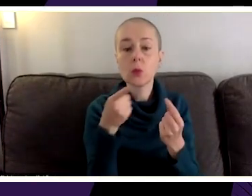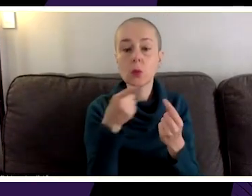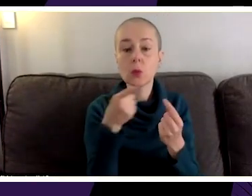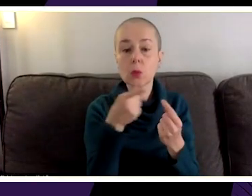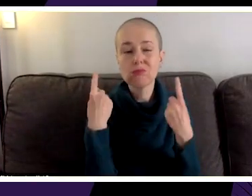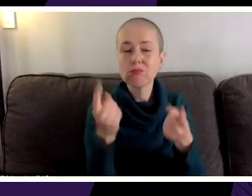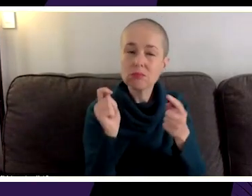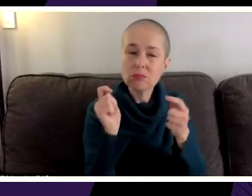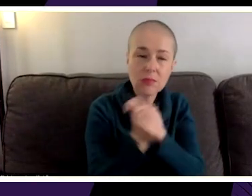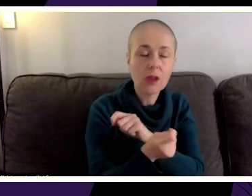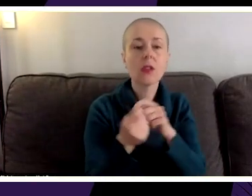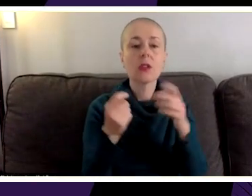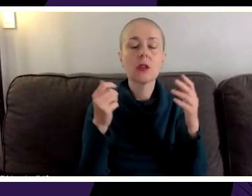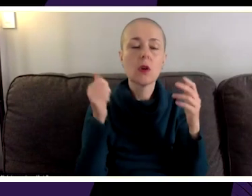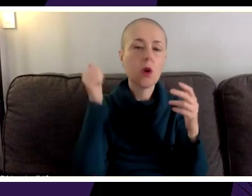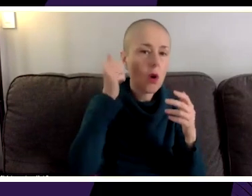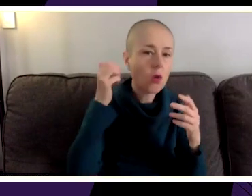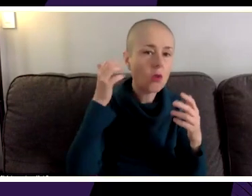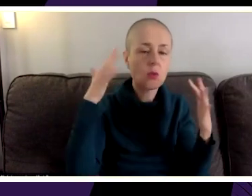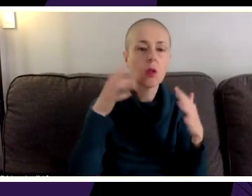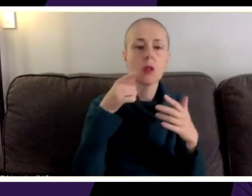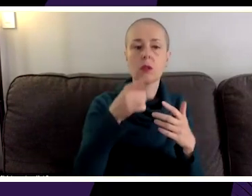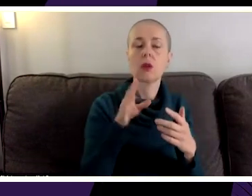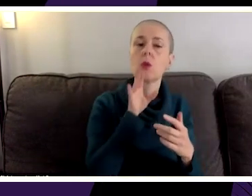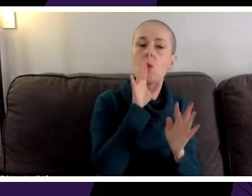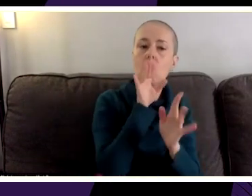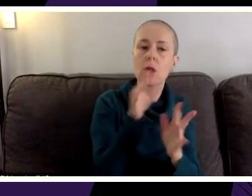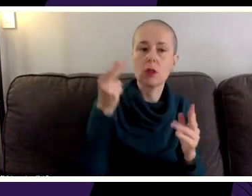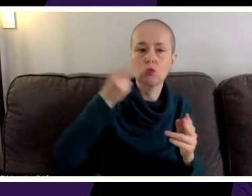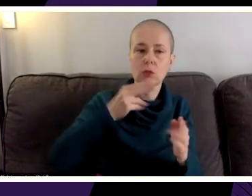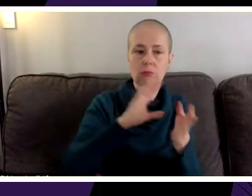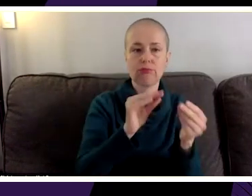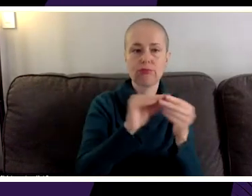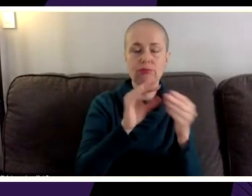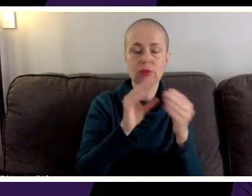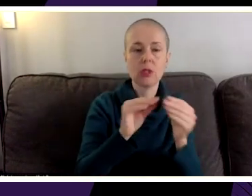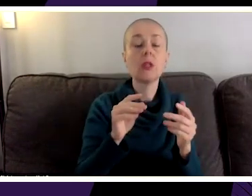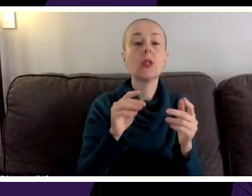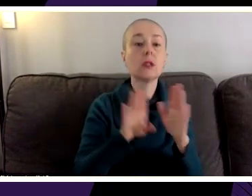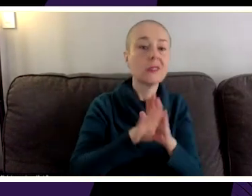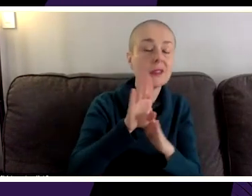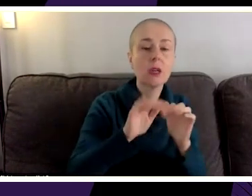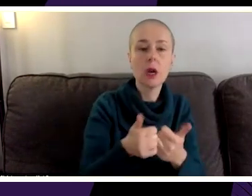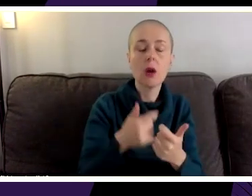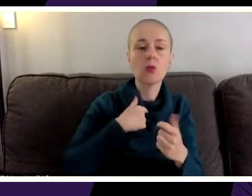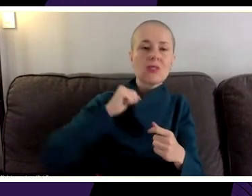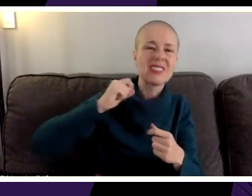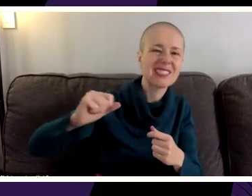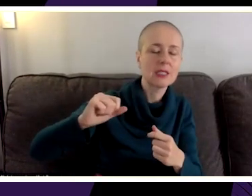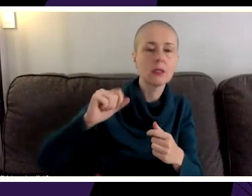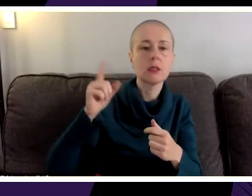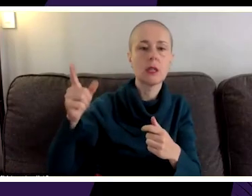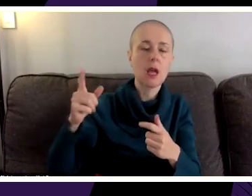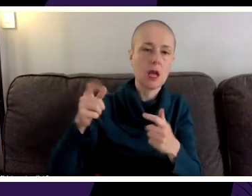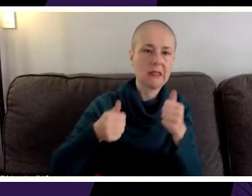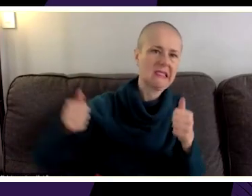ever-evolving oral history that function as a way to resist and unlearn narrative that dominate in the